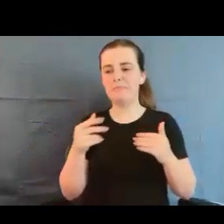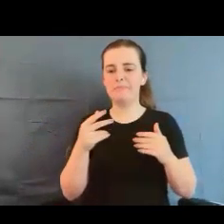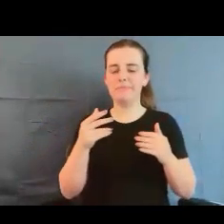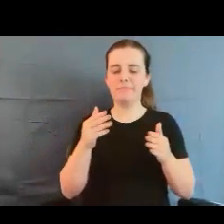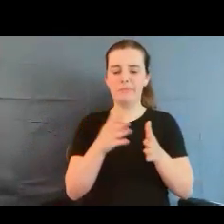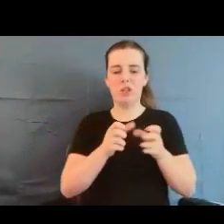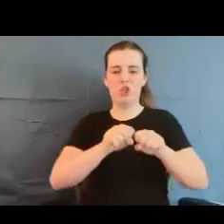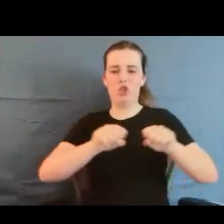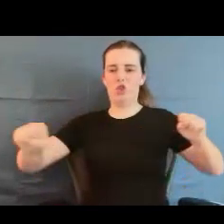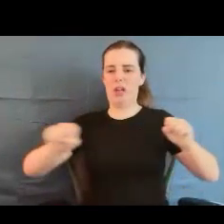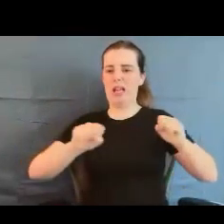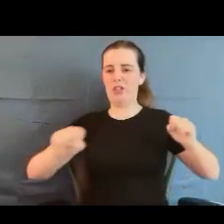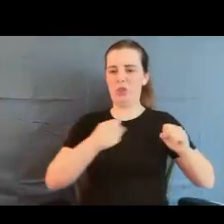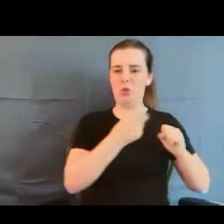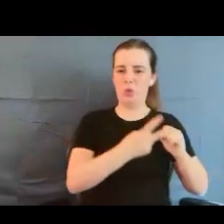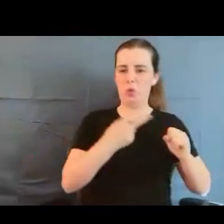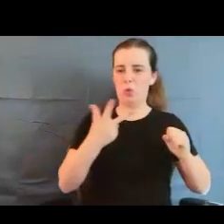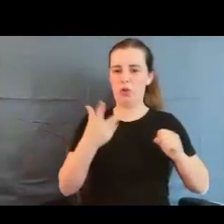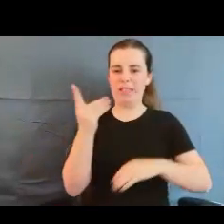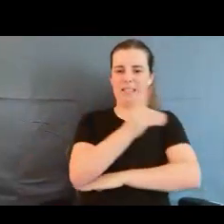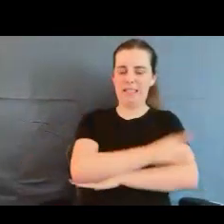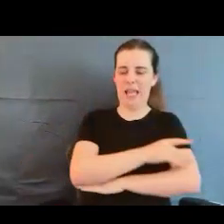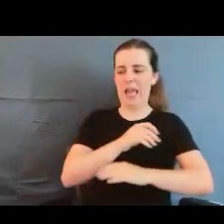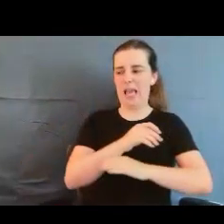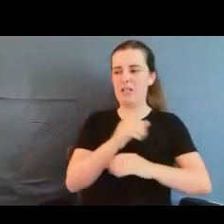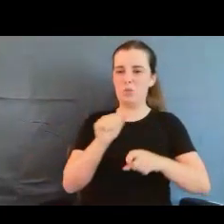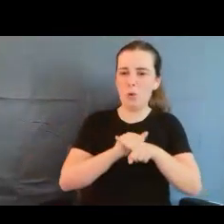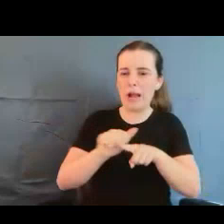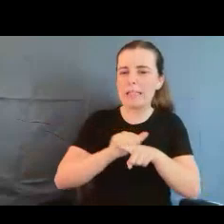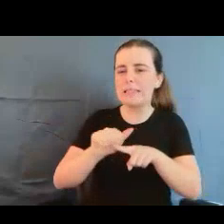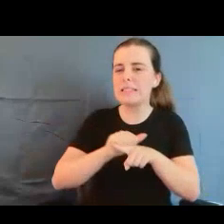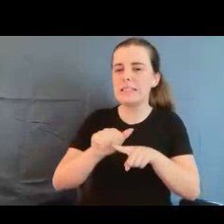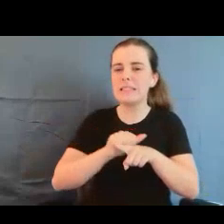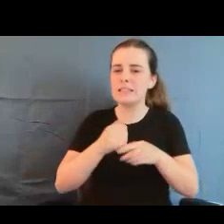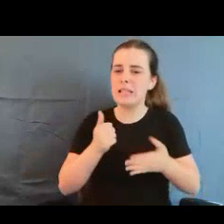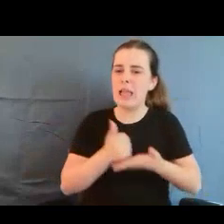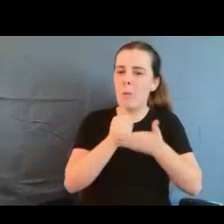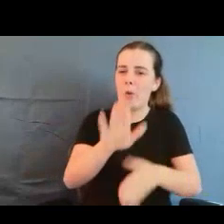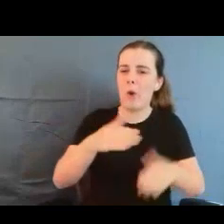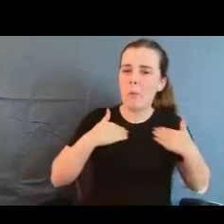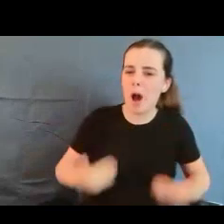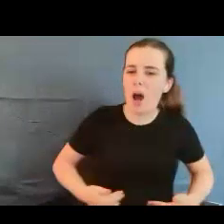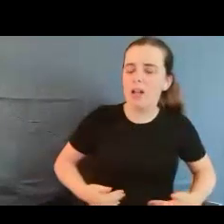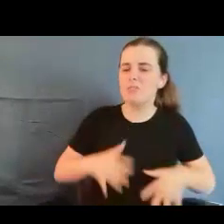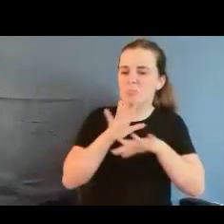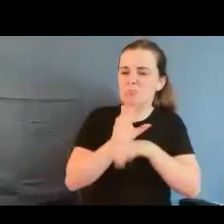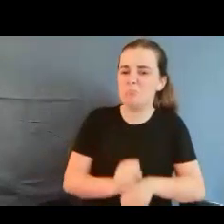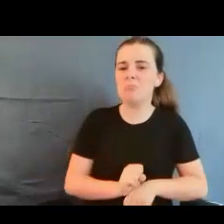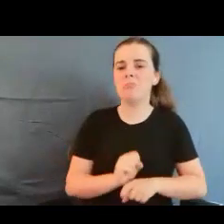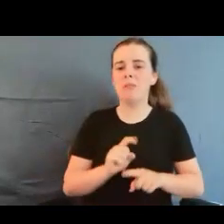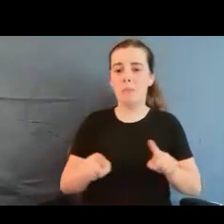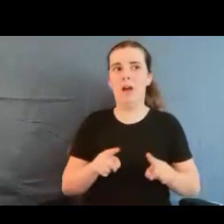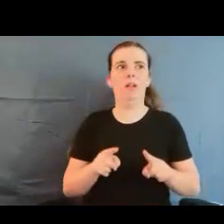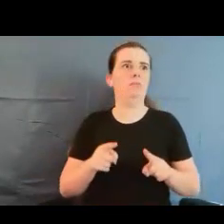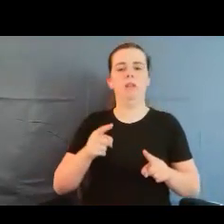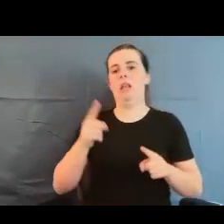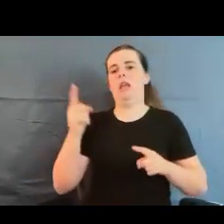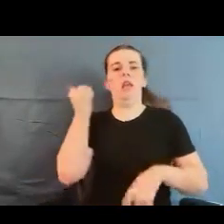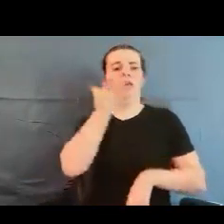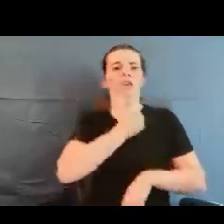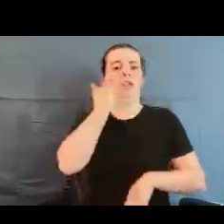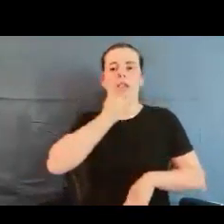to adjust your body. But I don't think you need to have like a certain amount of climbing consistently for weeks and weeks on end, especially with it coming up now. You'll get through